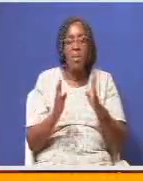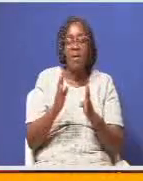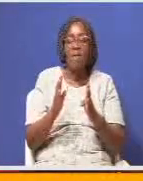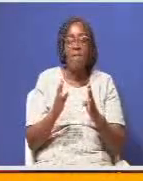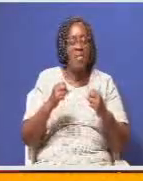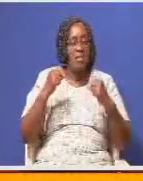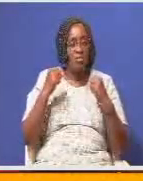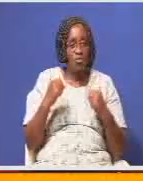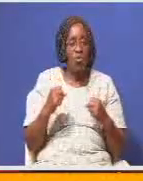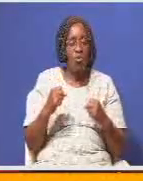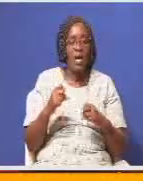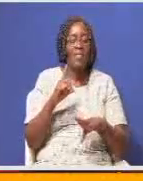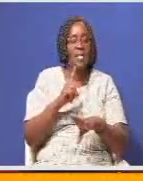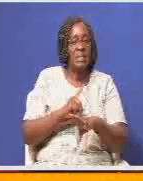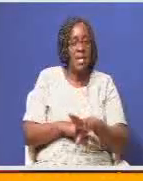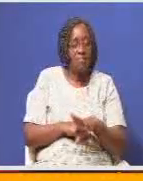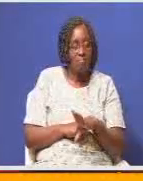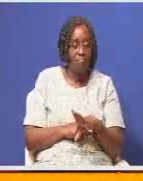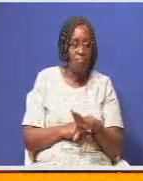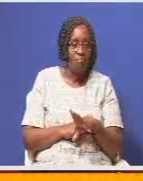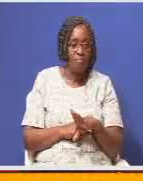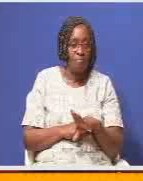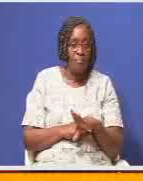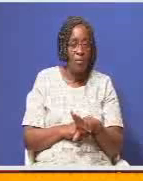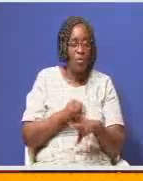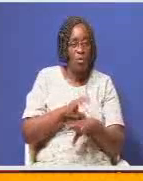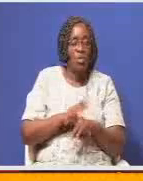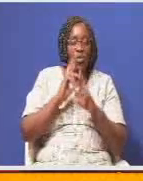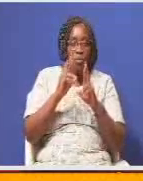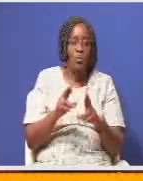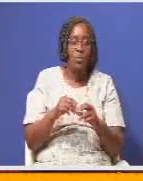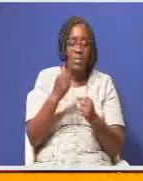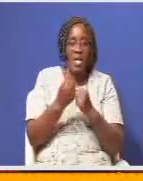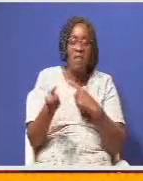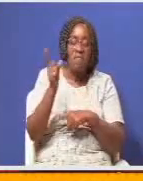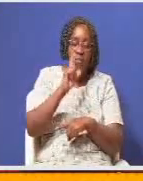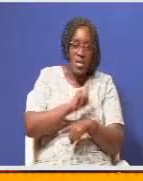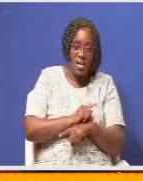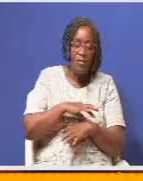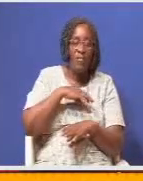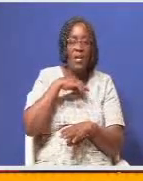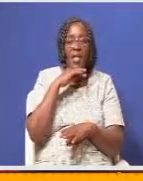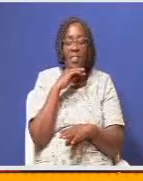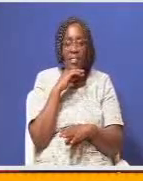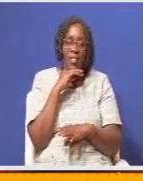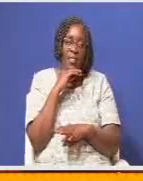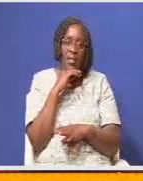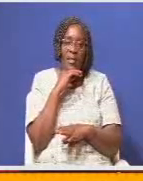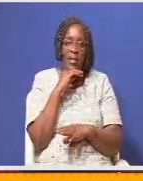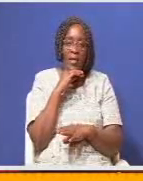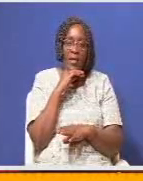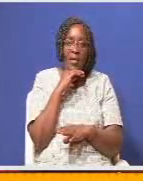and the frequency, because we kept on getting reports on a daily basis of the death and mayhem.